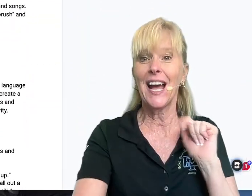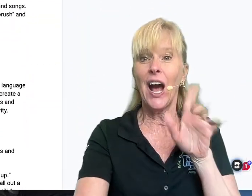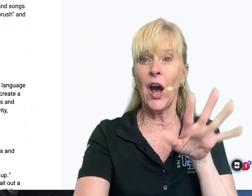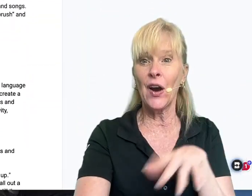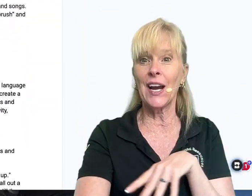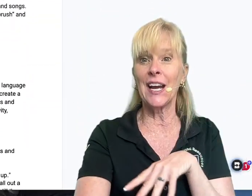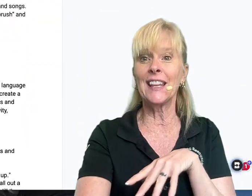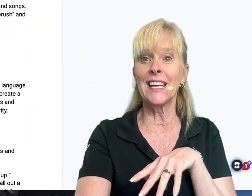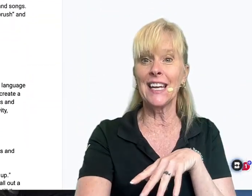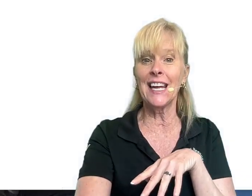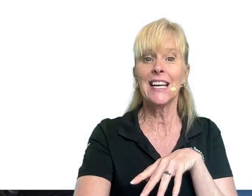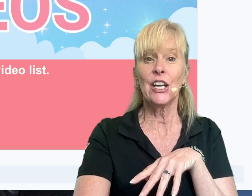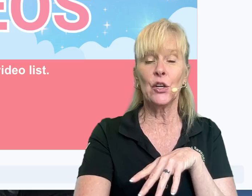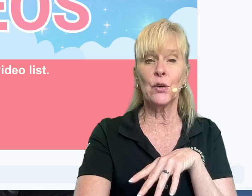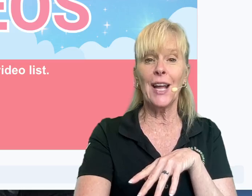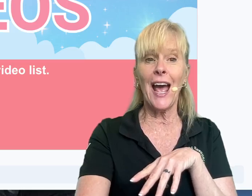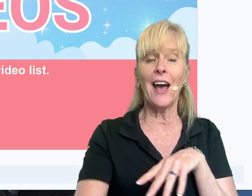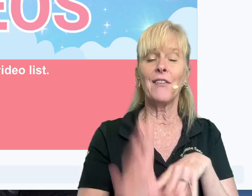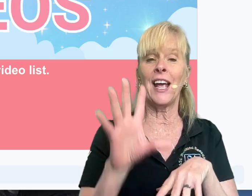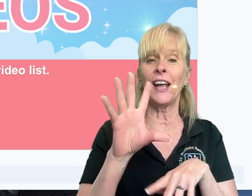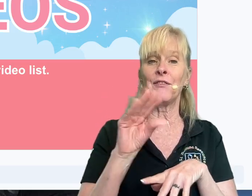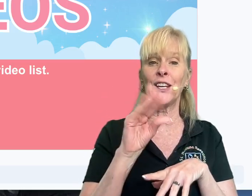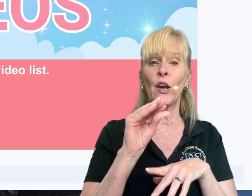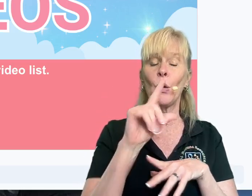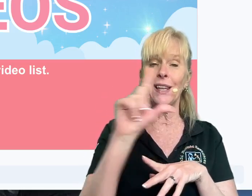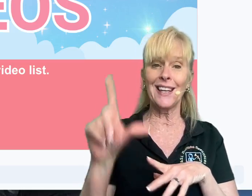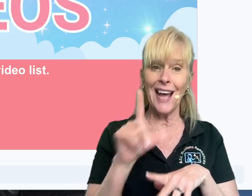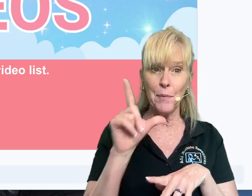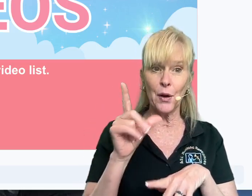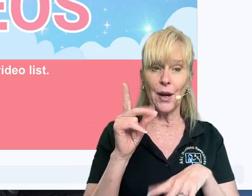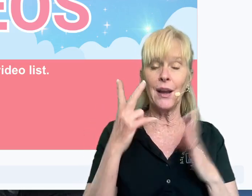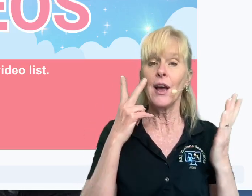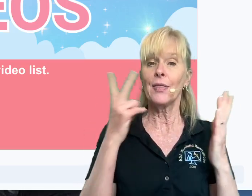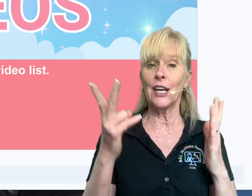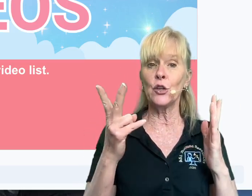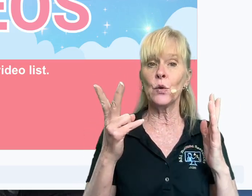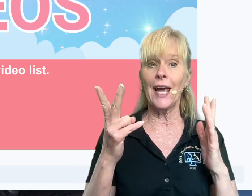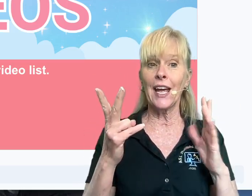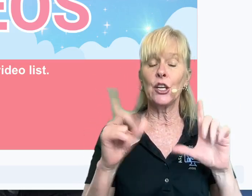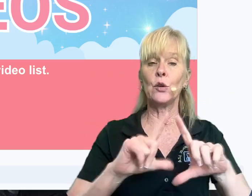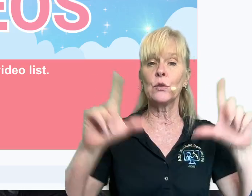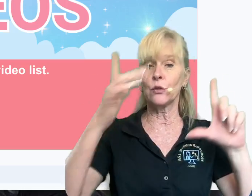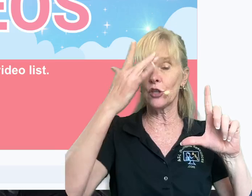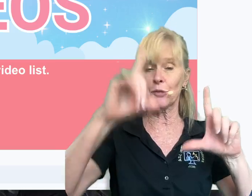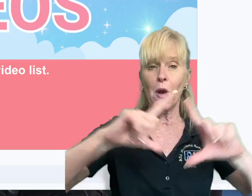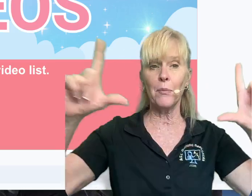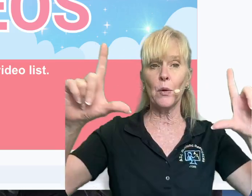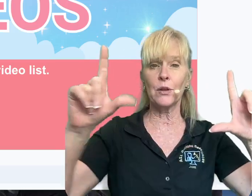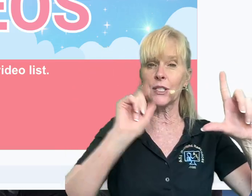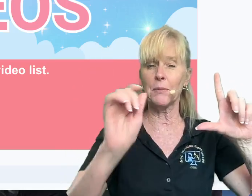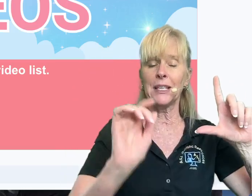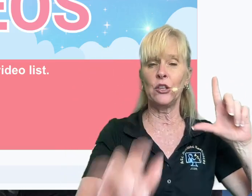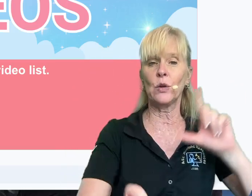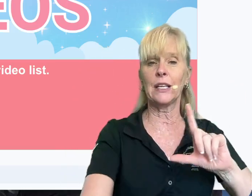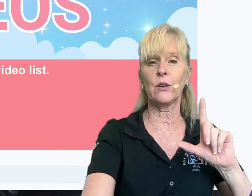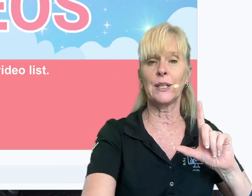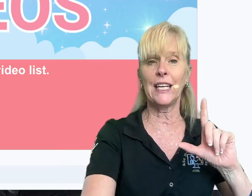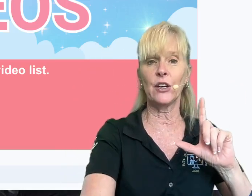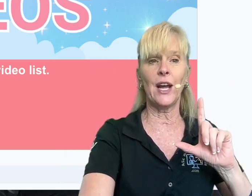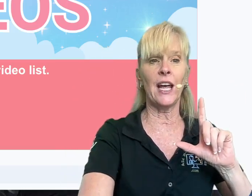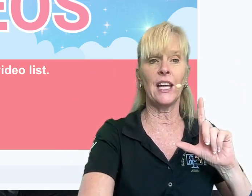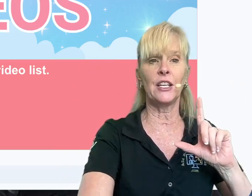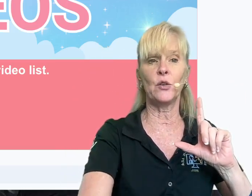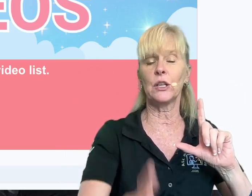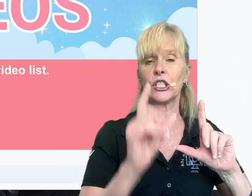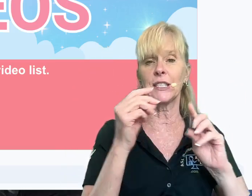on. All right, then you're going to have a video library that you can use on your smartboard or something. You click on